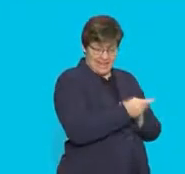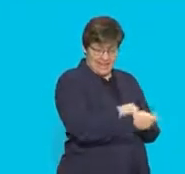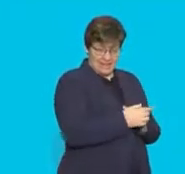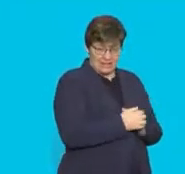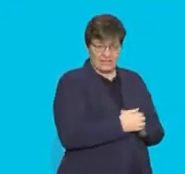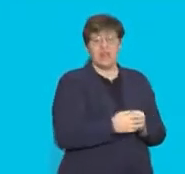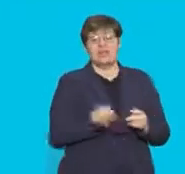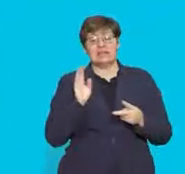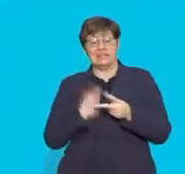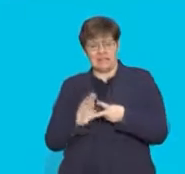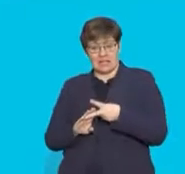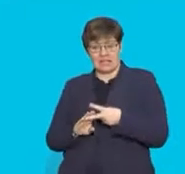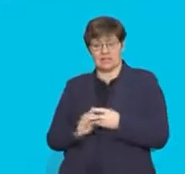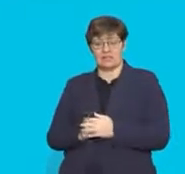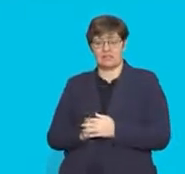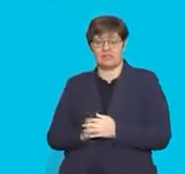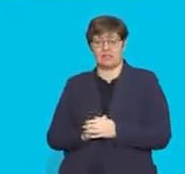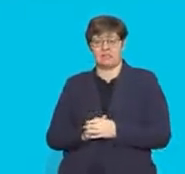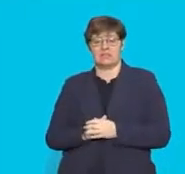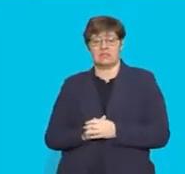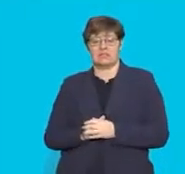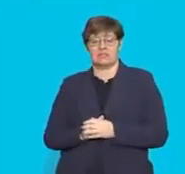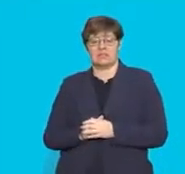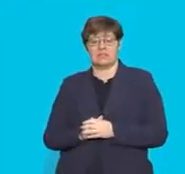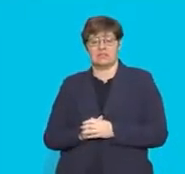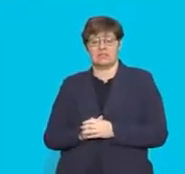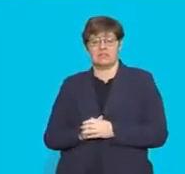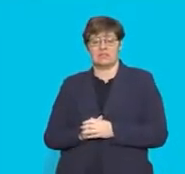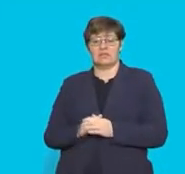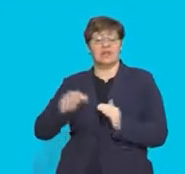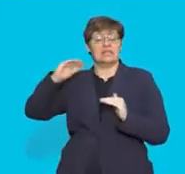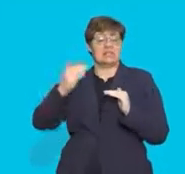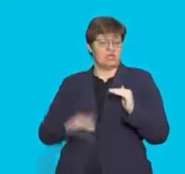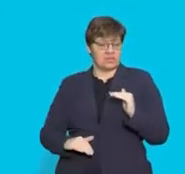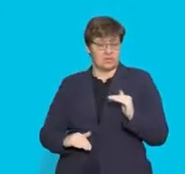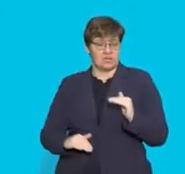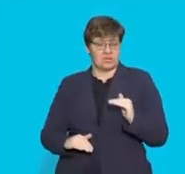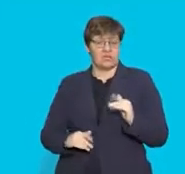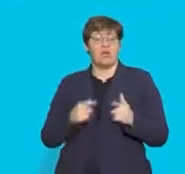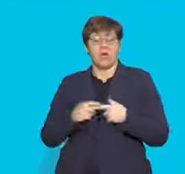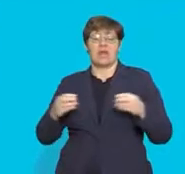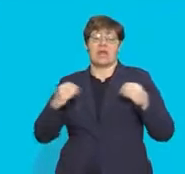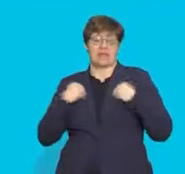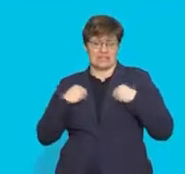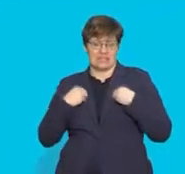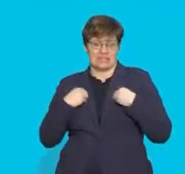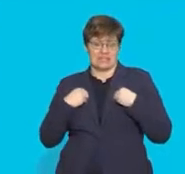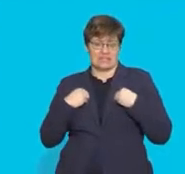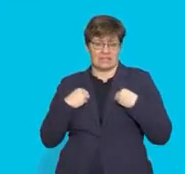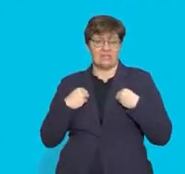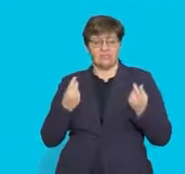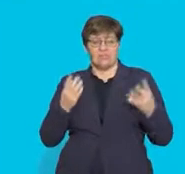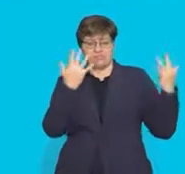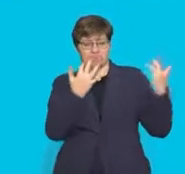asset. And the second one, the second important component is your depreciation on the assets that you